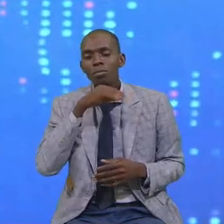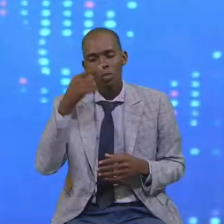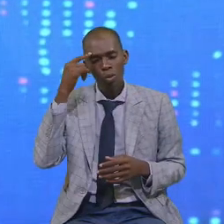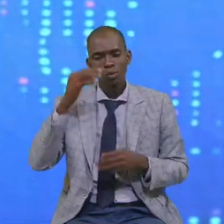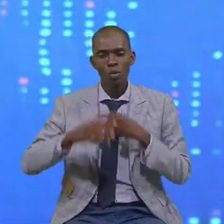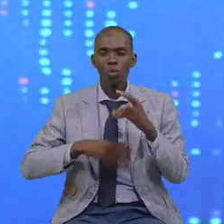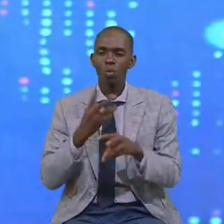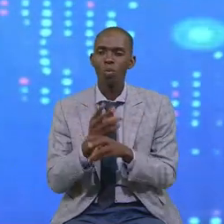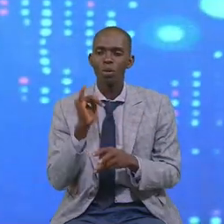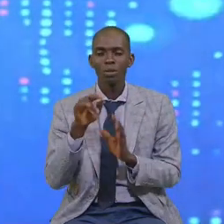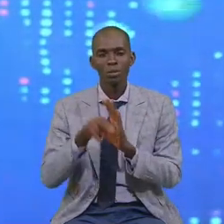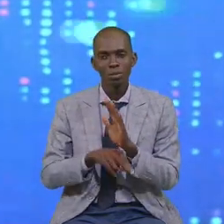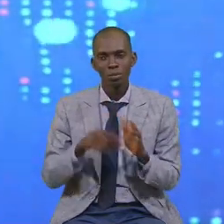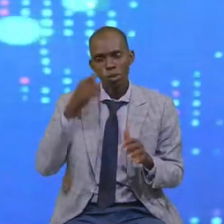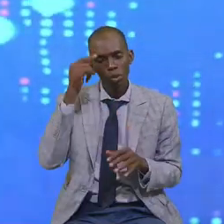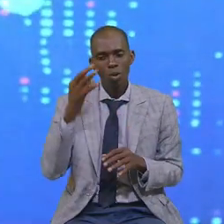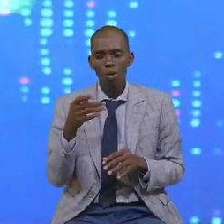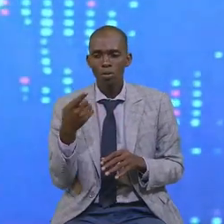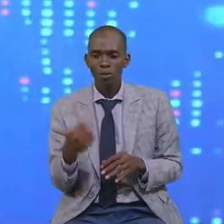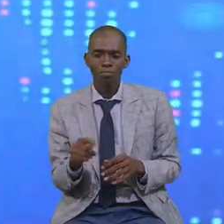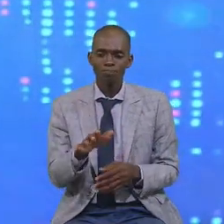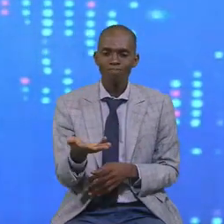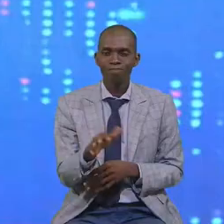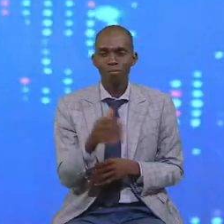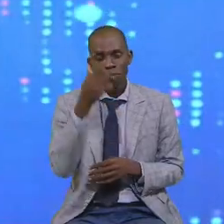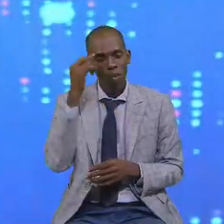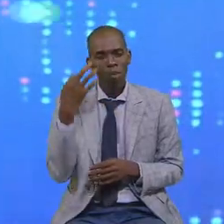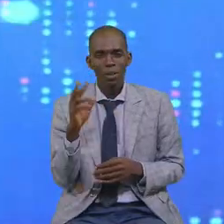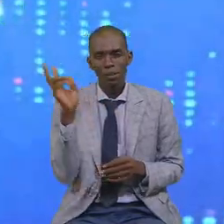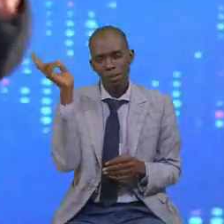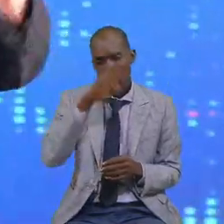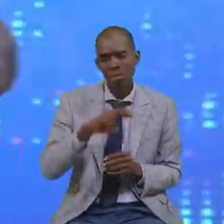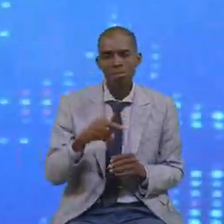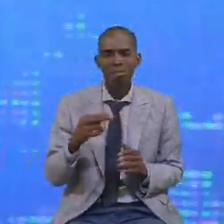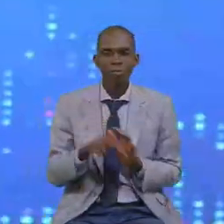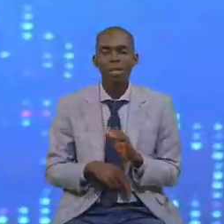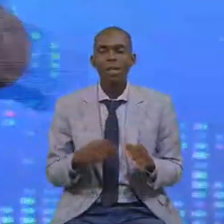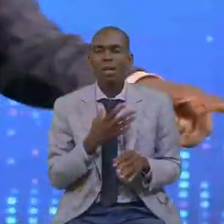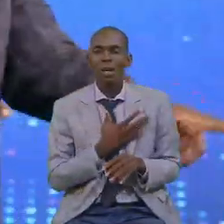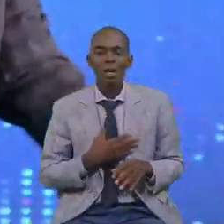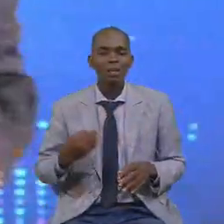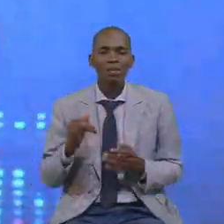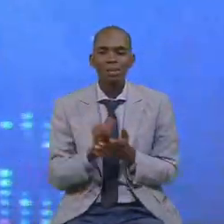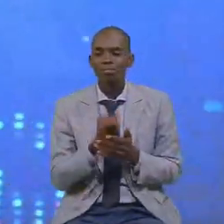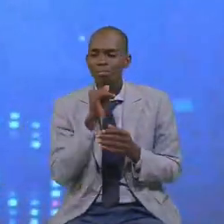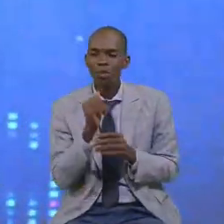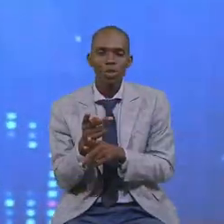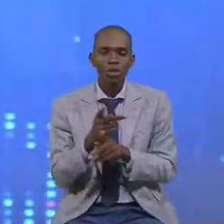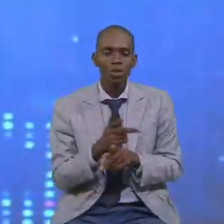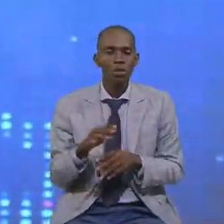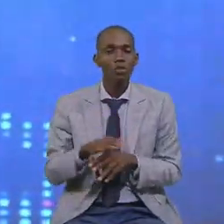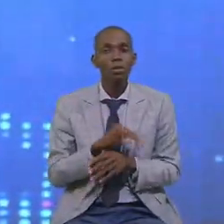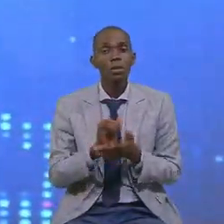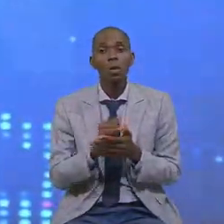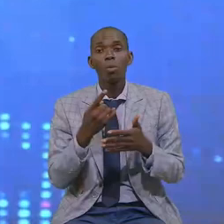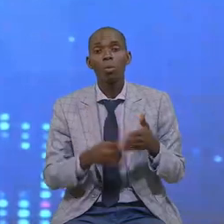the compromise, is the carelessness, is the carefree life that made him not to be able